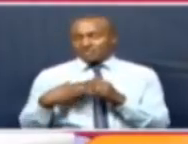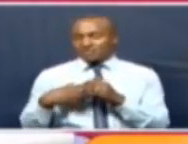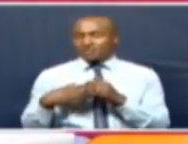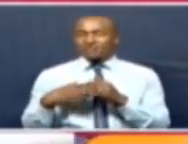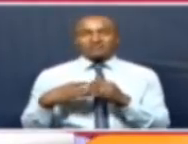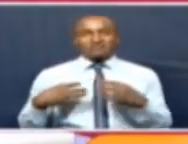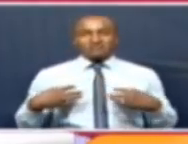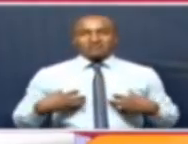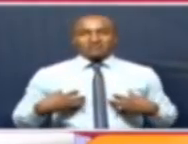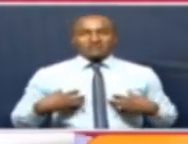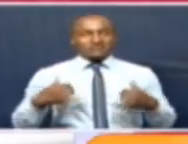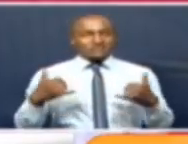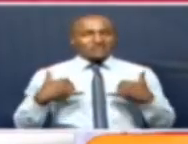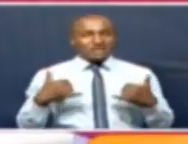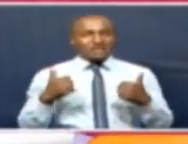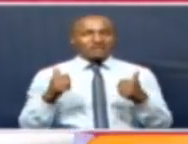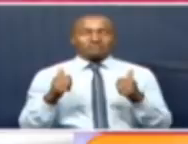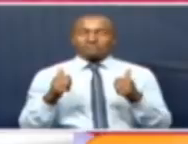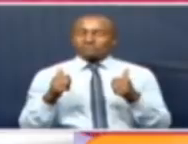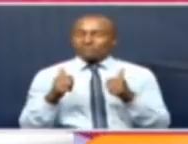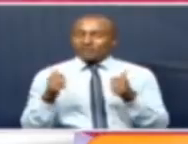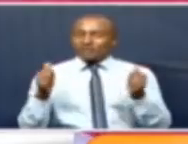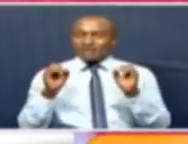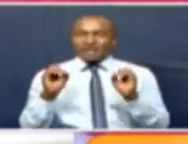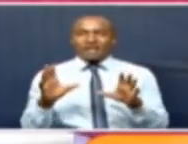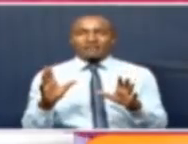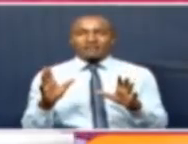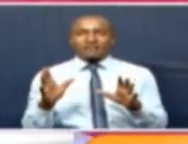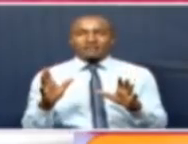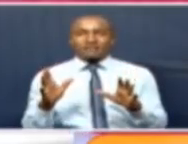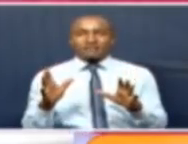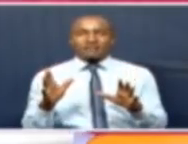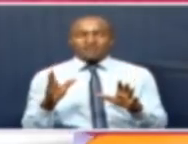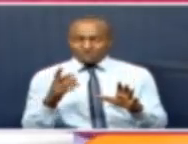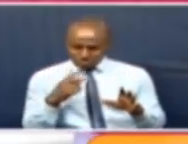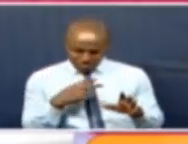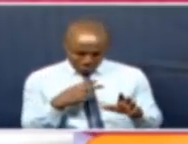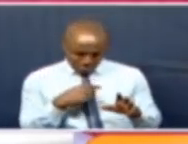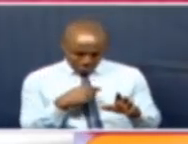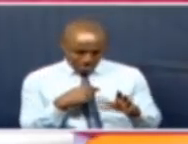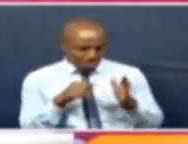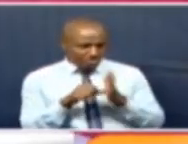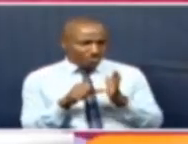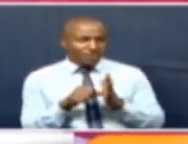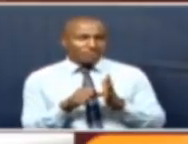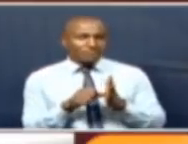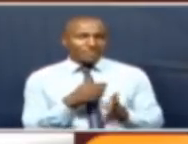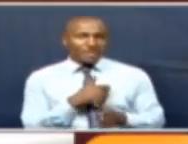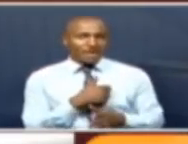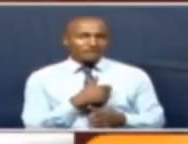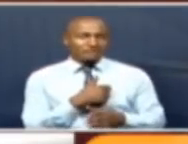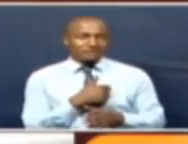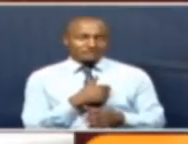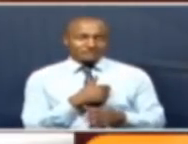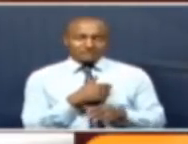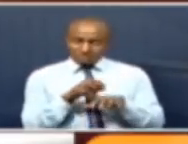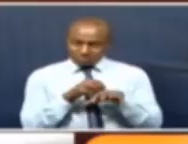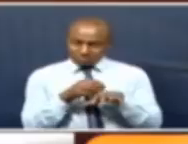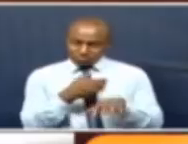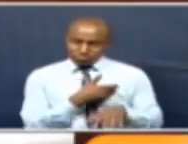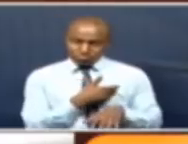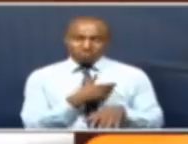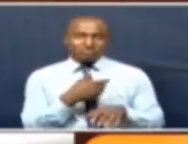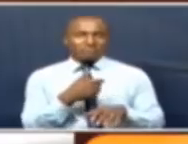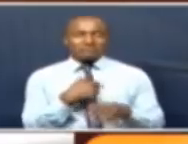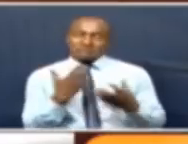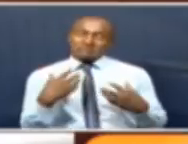chika kwa mwili. Na pale penye umeiweka bado unaona kuna ile shida ya kidoda ile. So ilikuwa inanitesa na ningeifaa